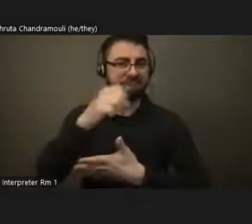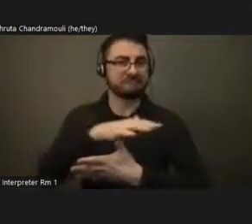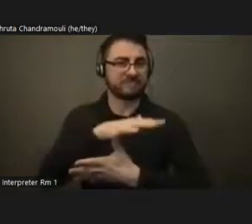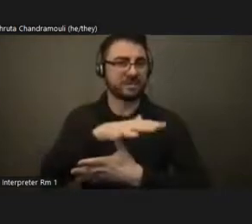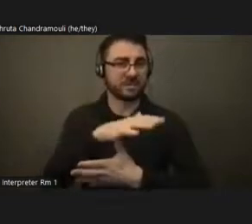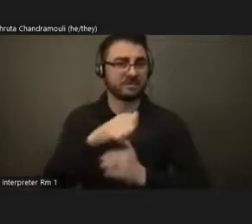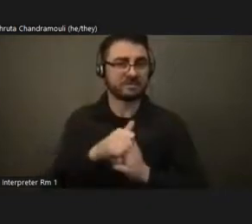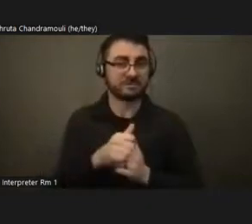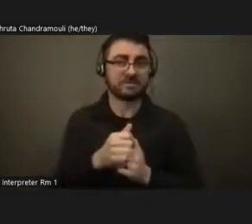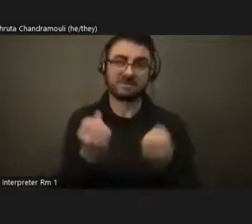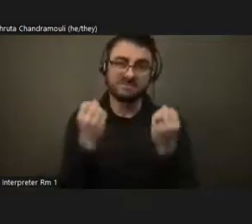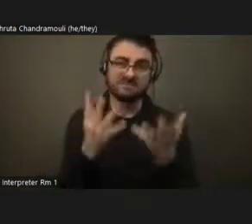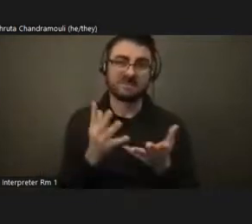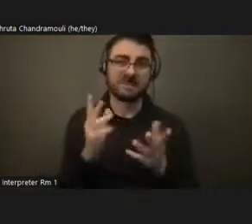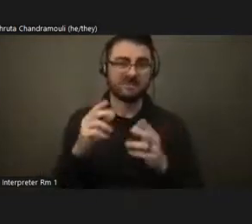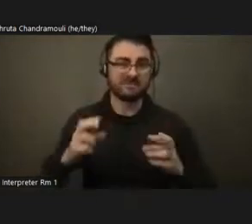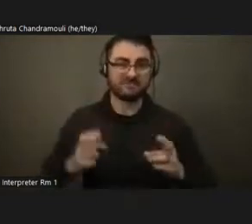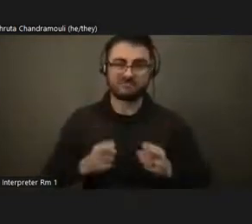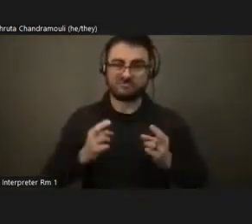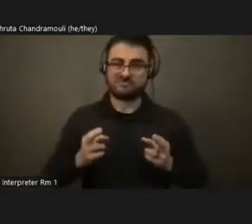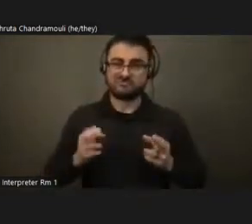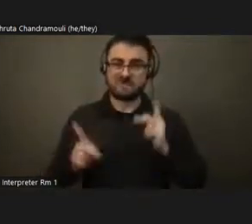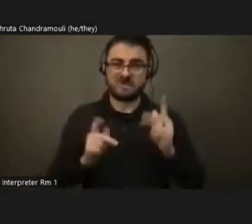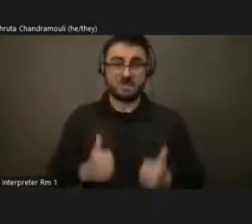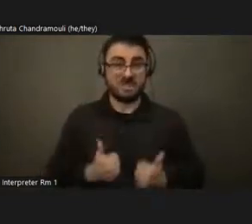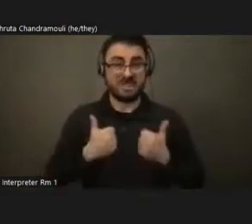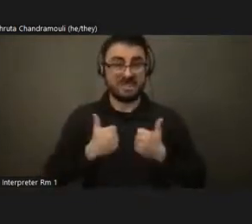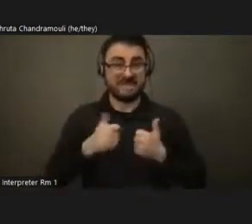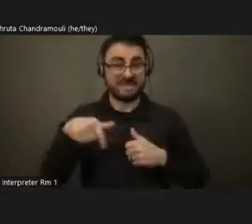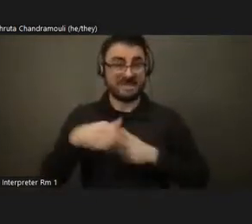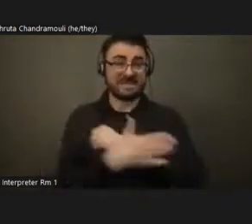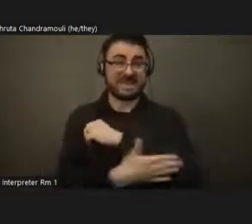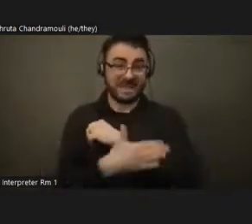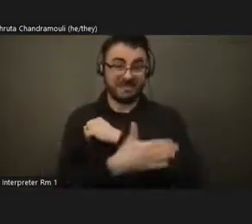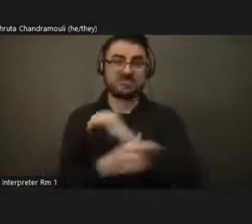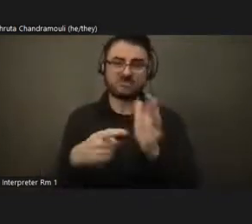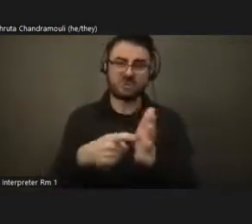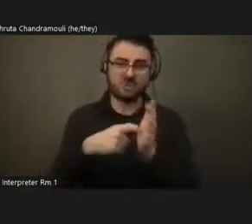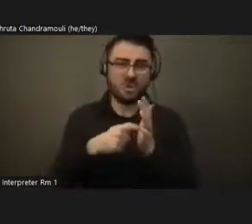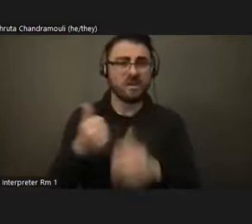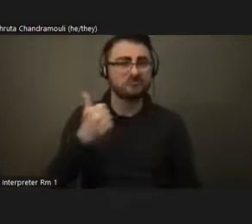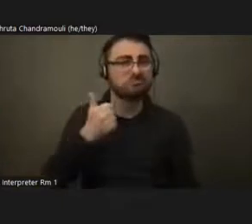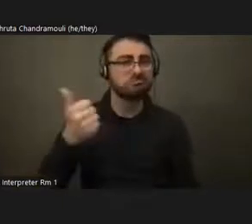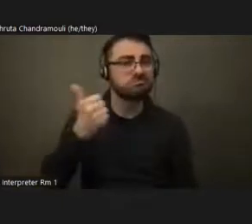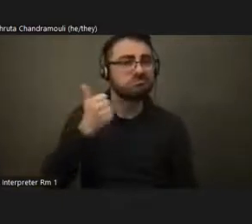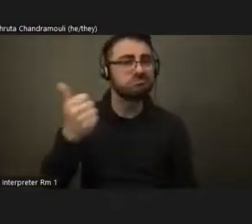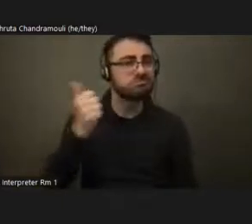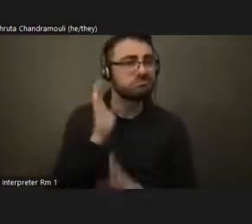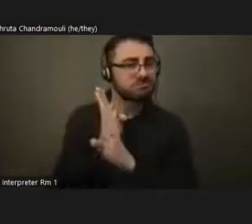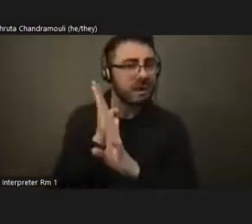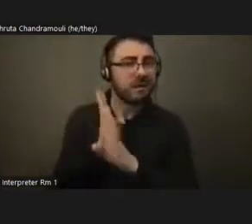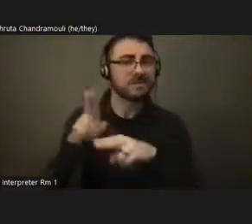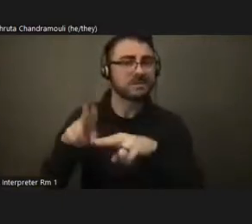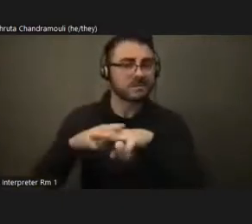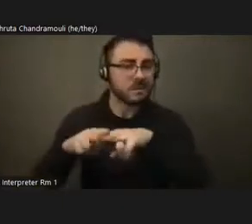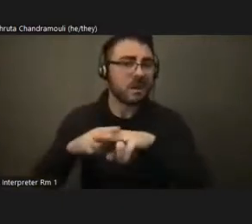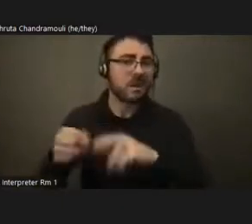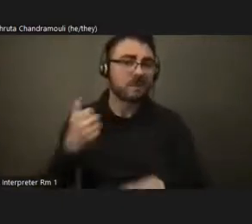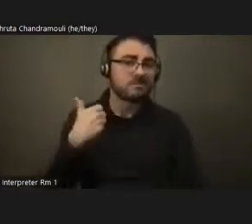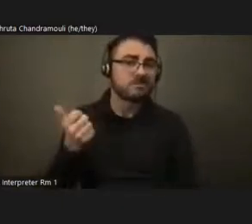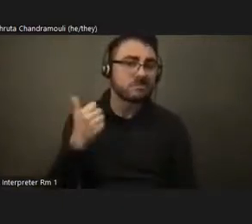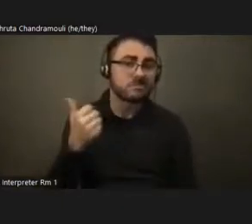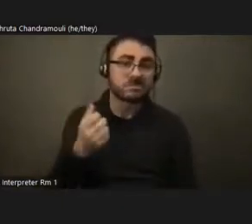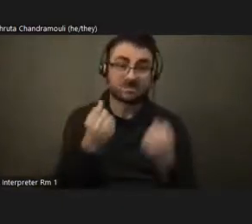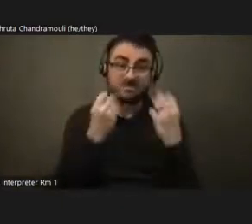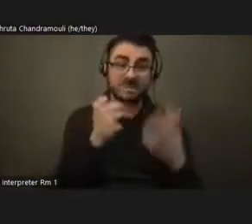transit dependent residents in our county, including a large percentage of seniors and people with disabilities,